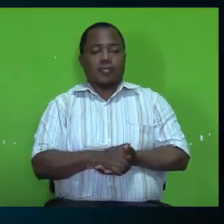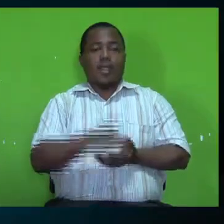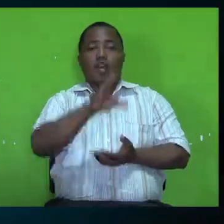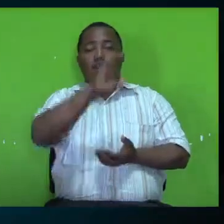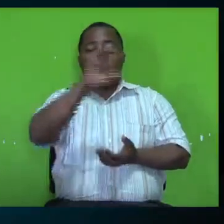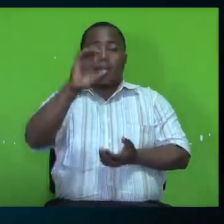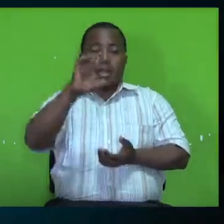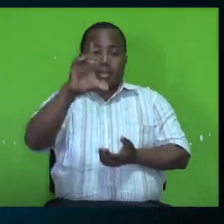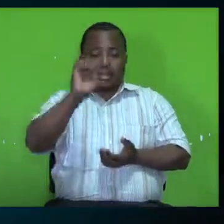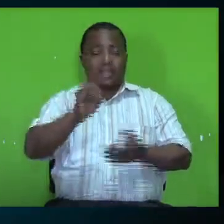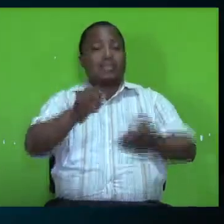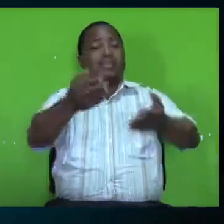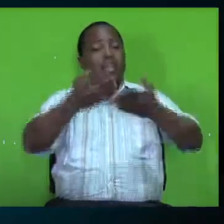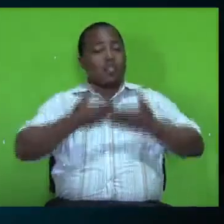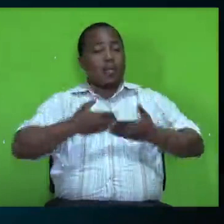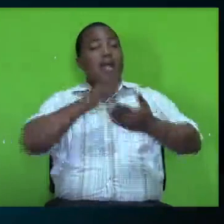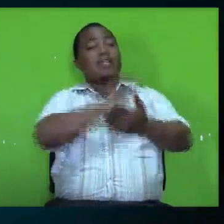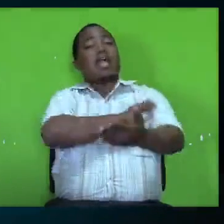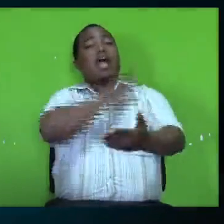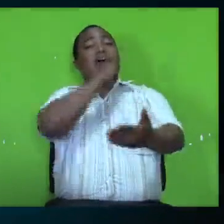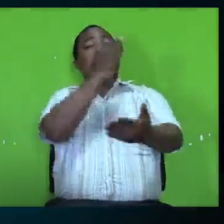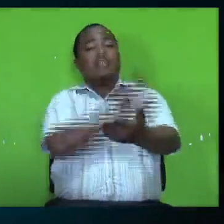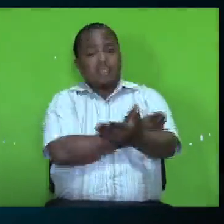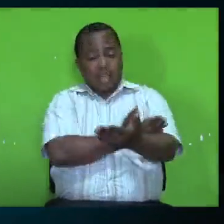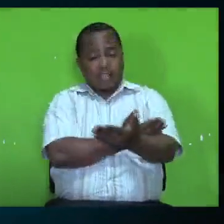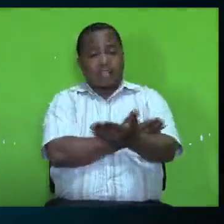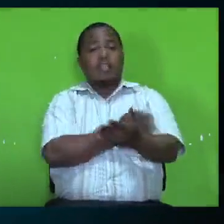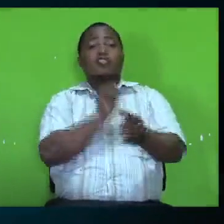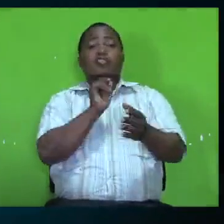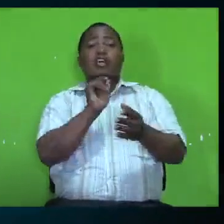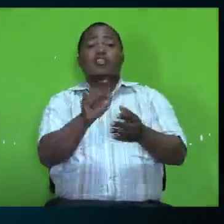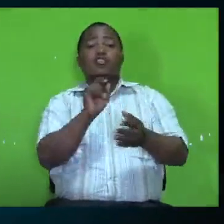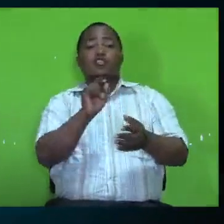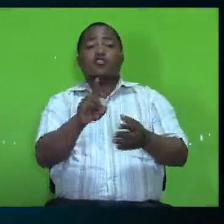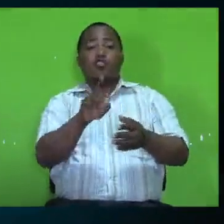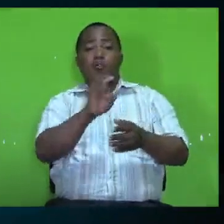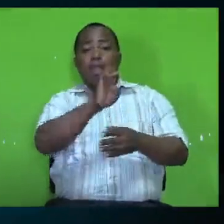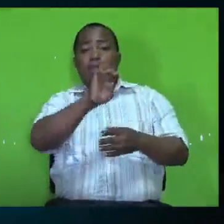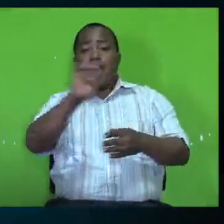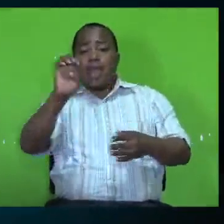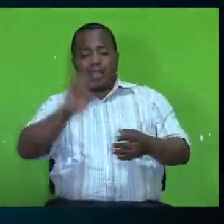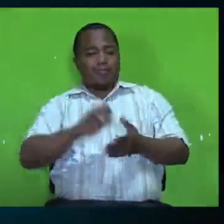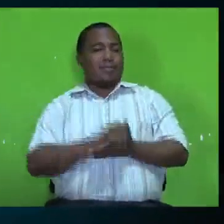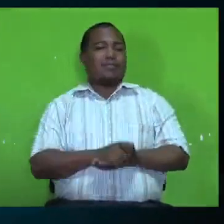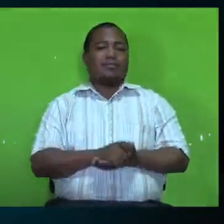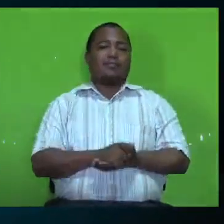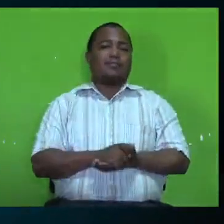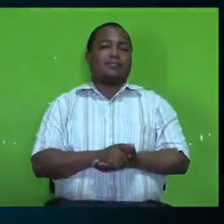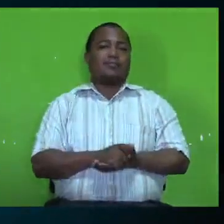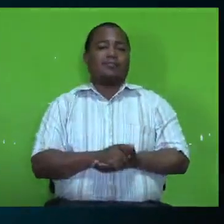Companion cells provide energies to the sieve tube elements.